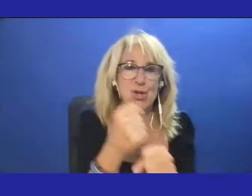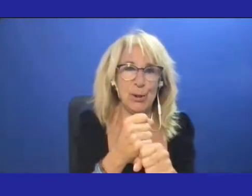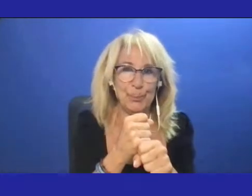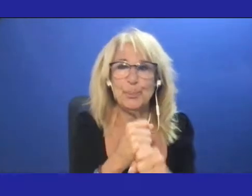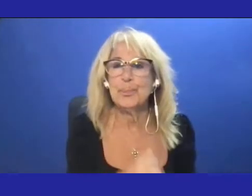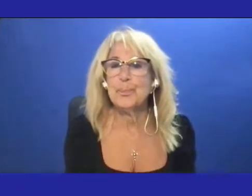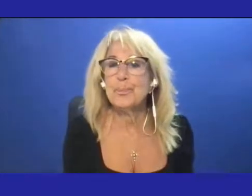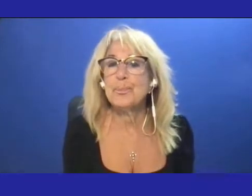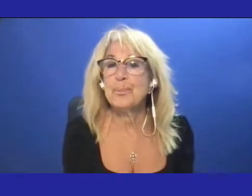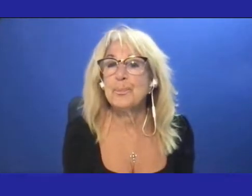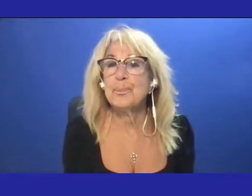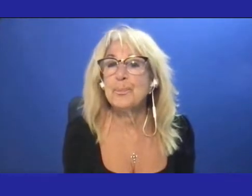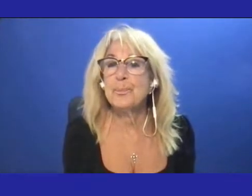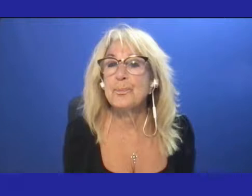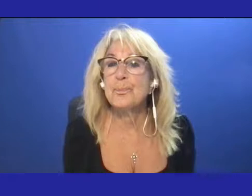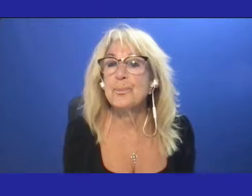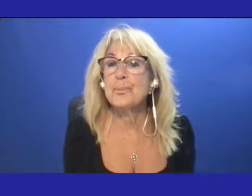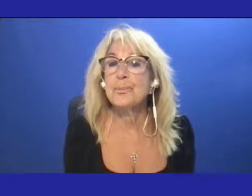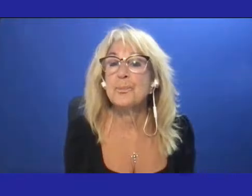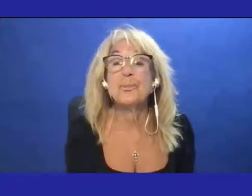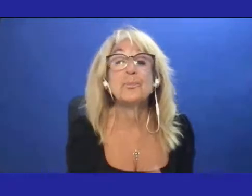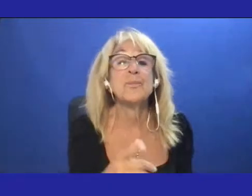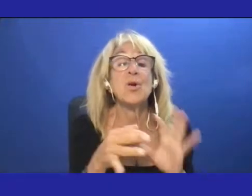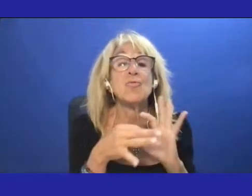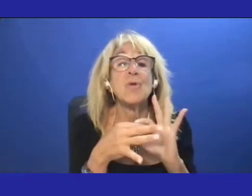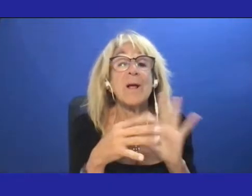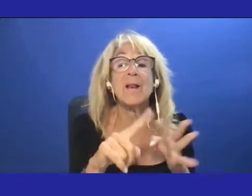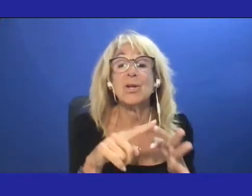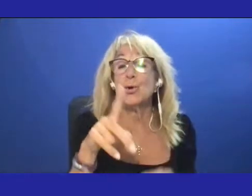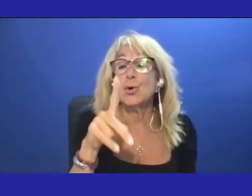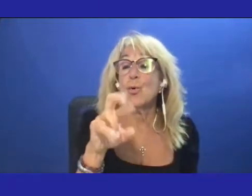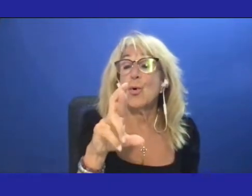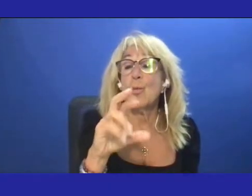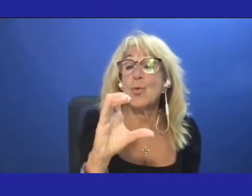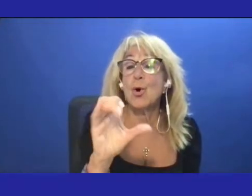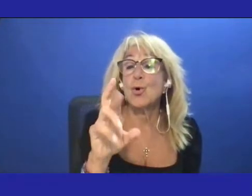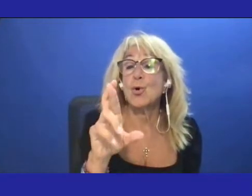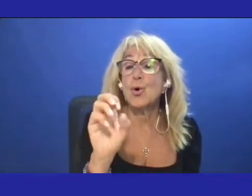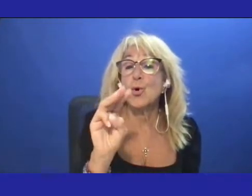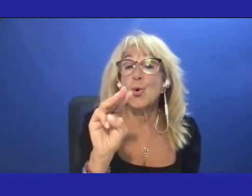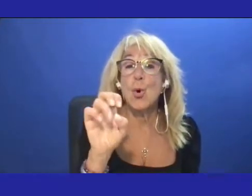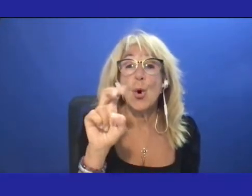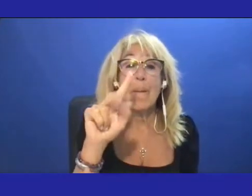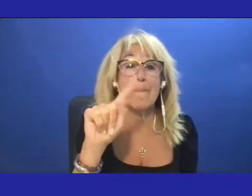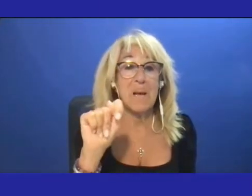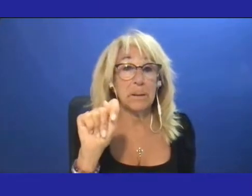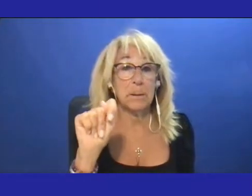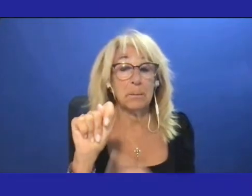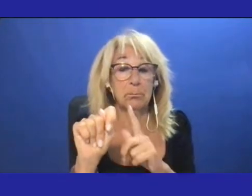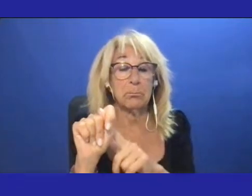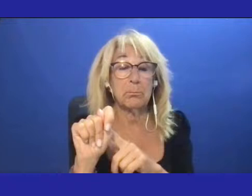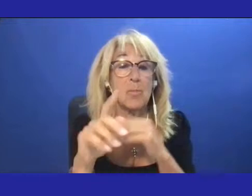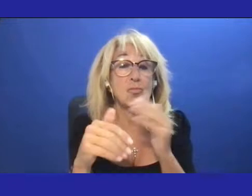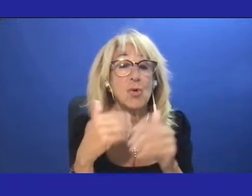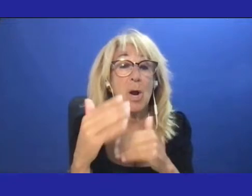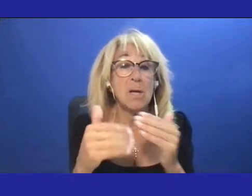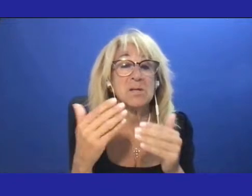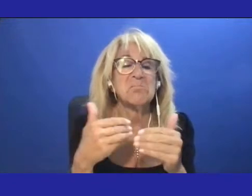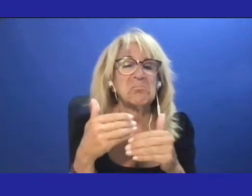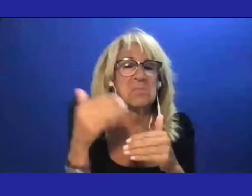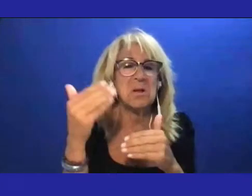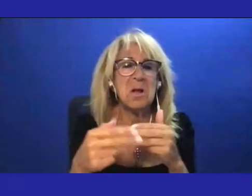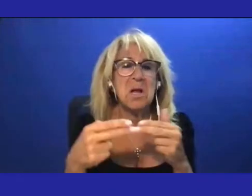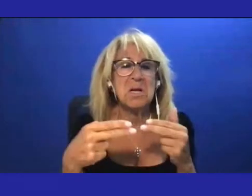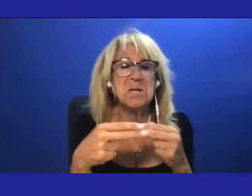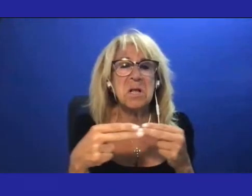So in terms of the procurement process, which we'll go to on the next slide, we just kind of wanted to share more